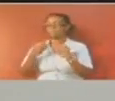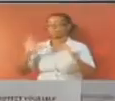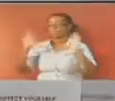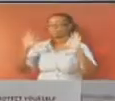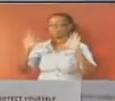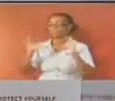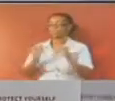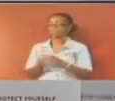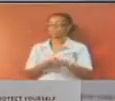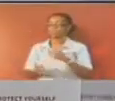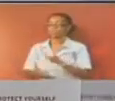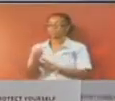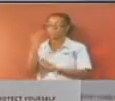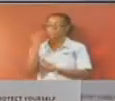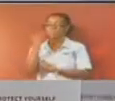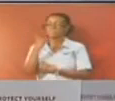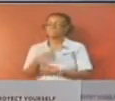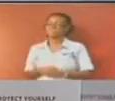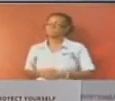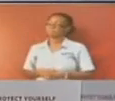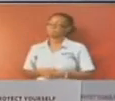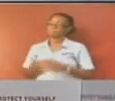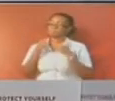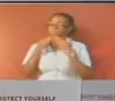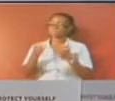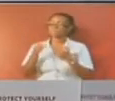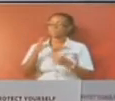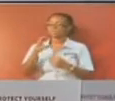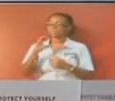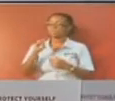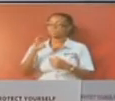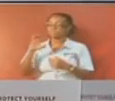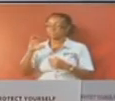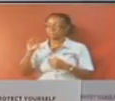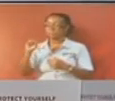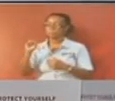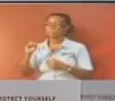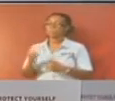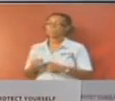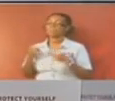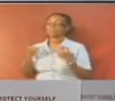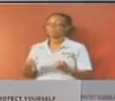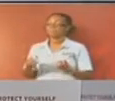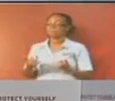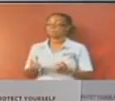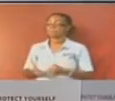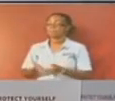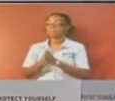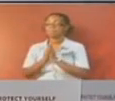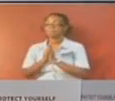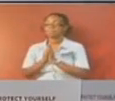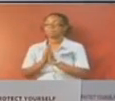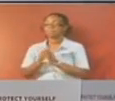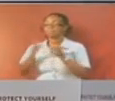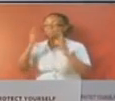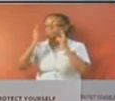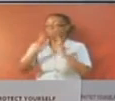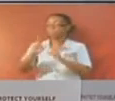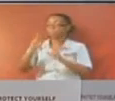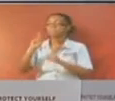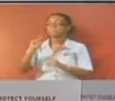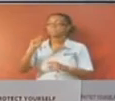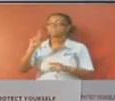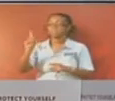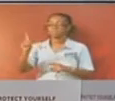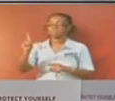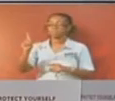morning. Thank you very much, CMO, for that update. I now invite the Honorable Terence Dalsing, Minister of Health, to